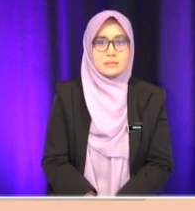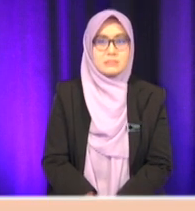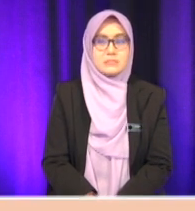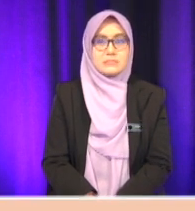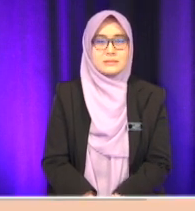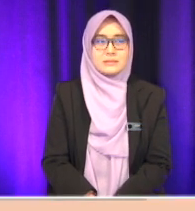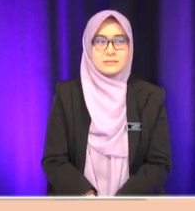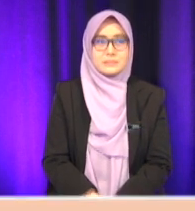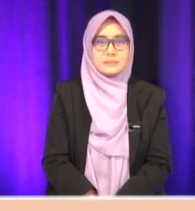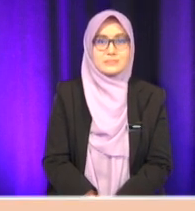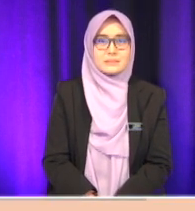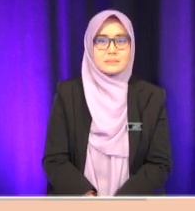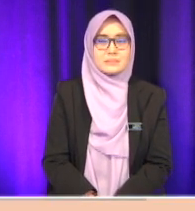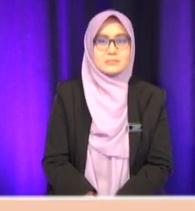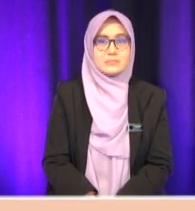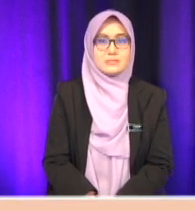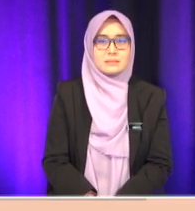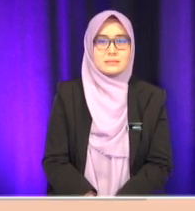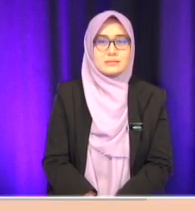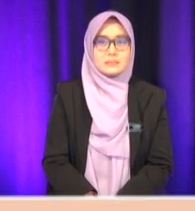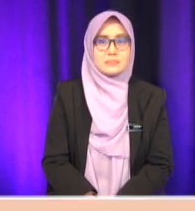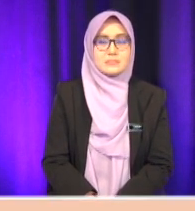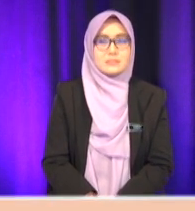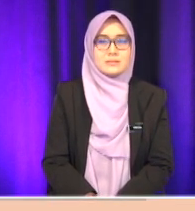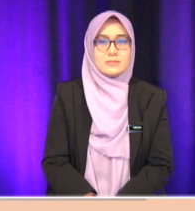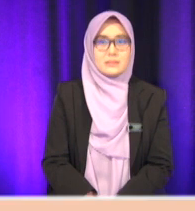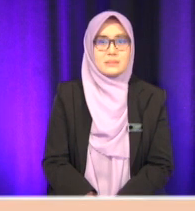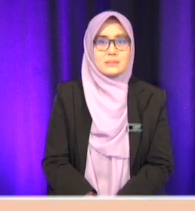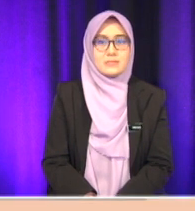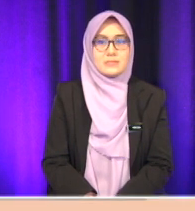a mammal. Is it if? Okay.